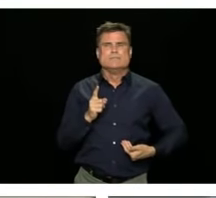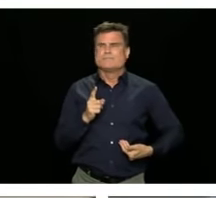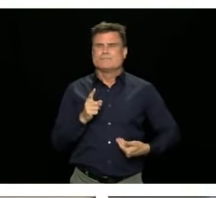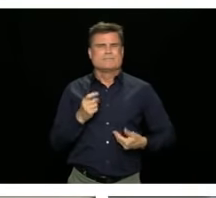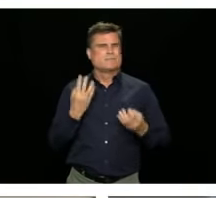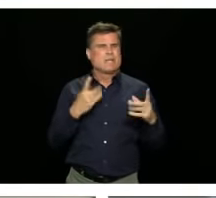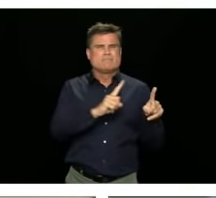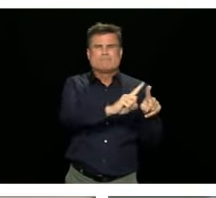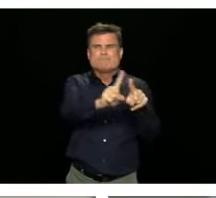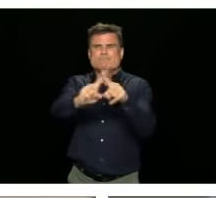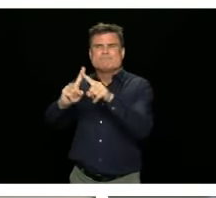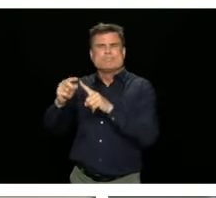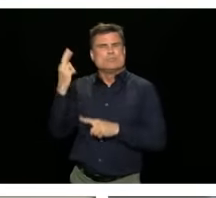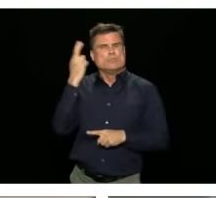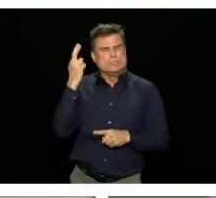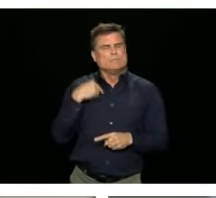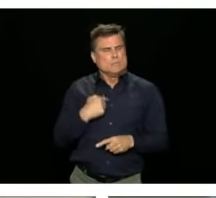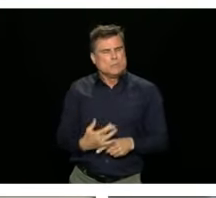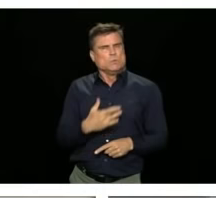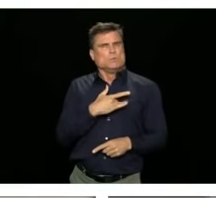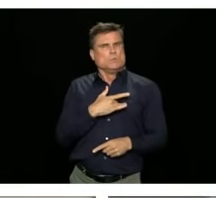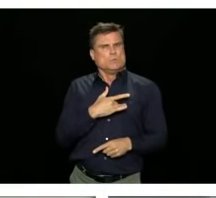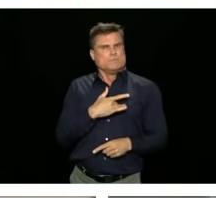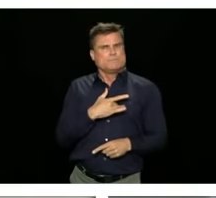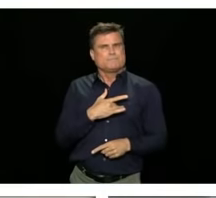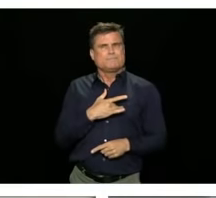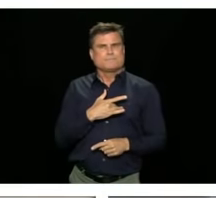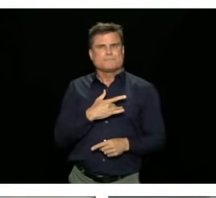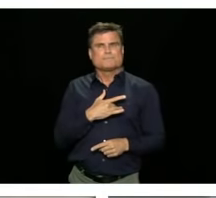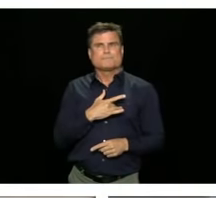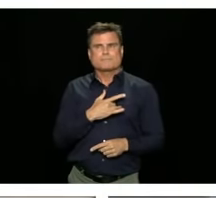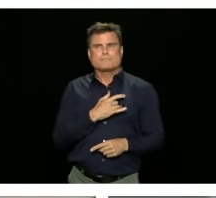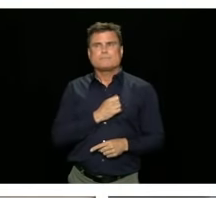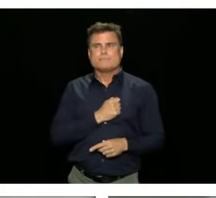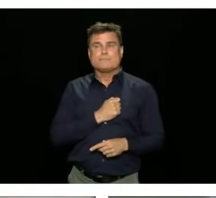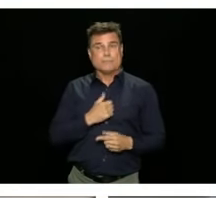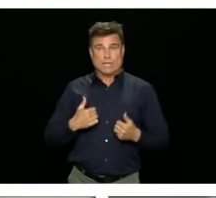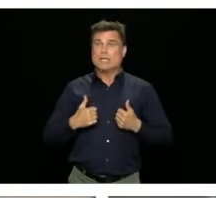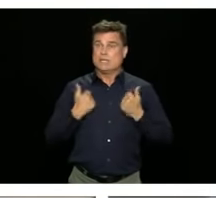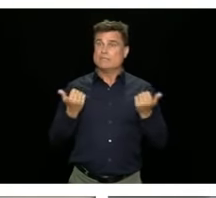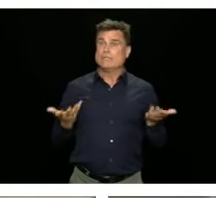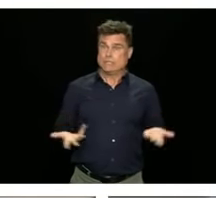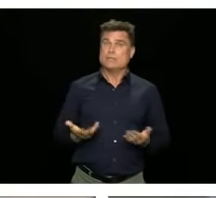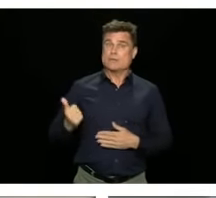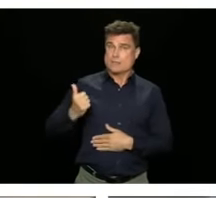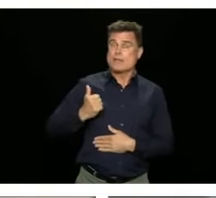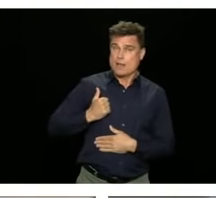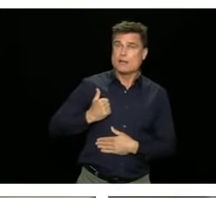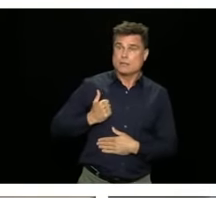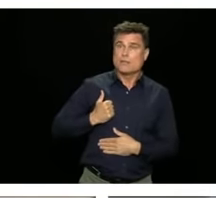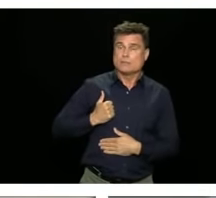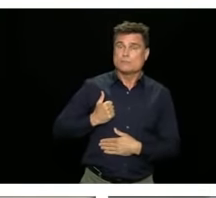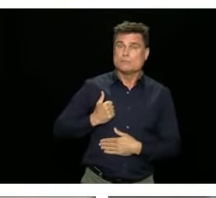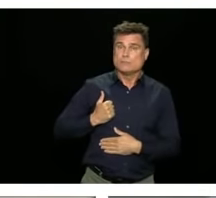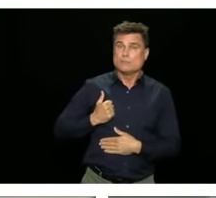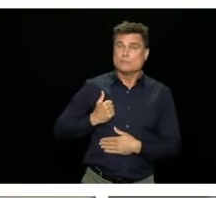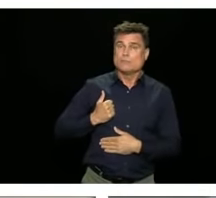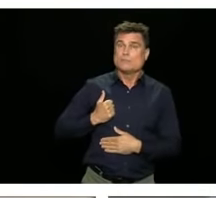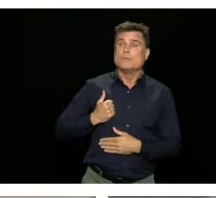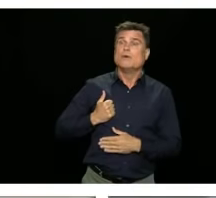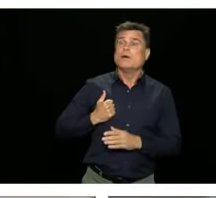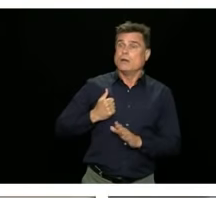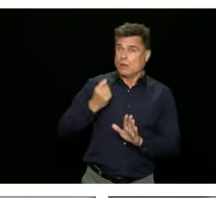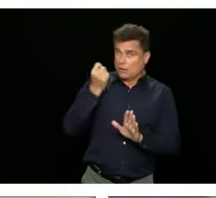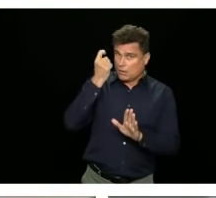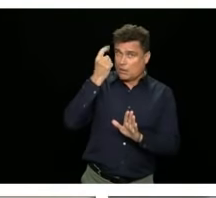Canada. And so there is a lot of importance that I give to making sure